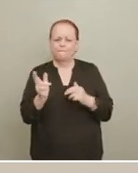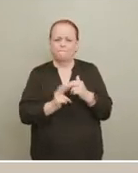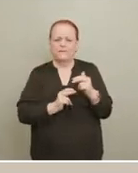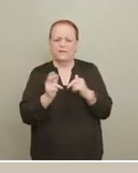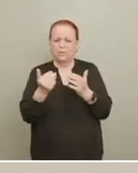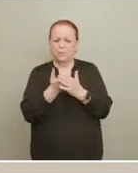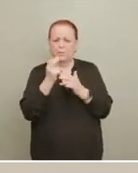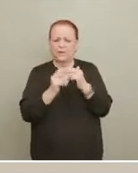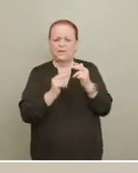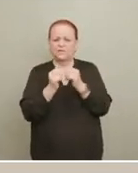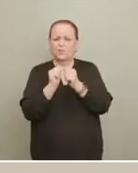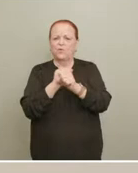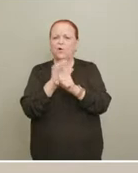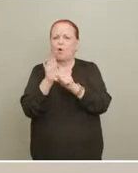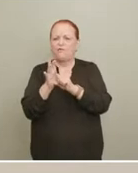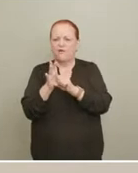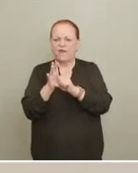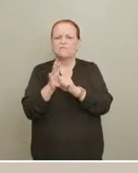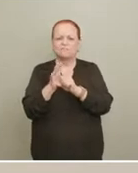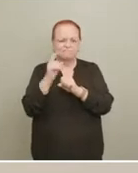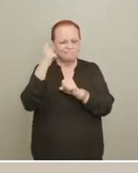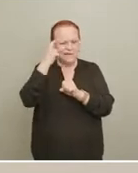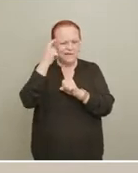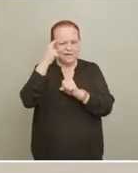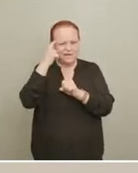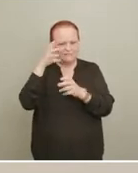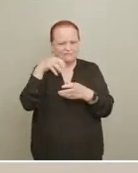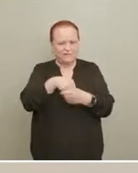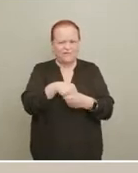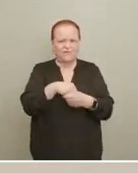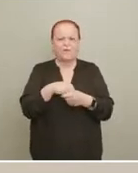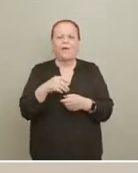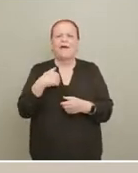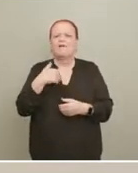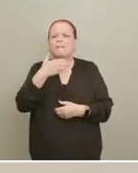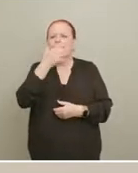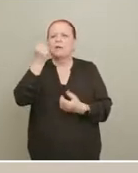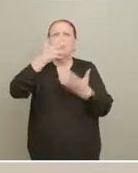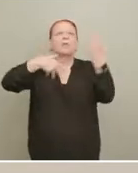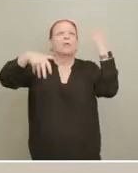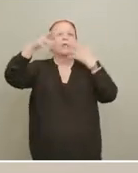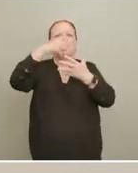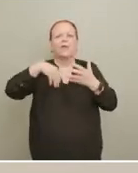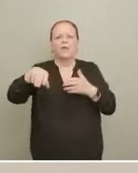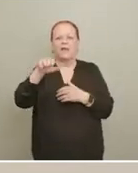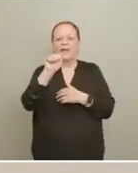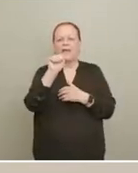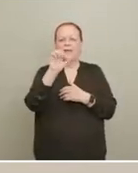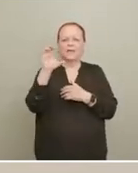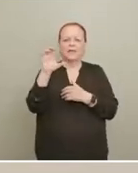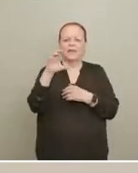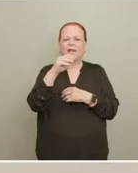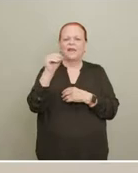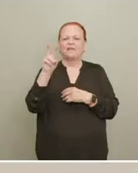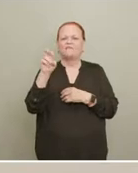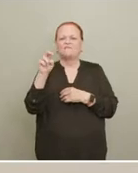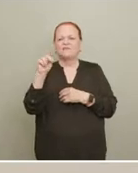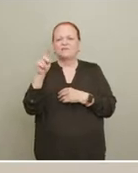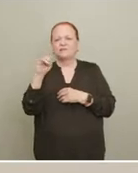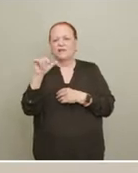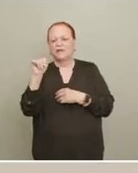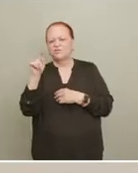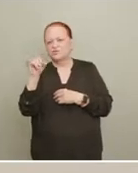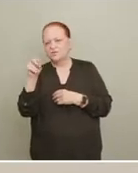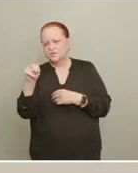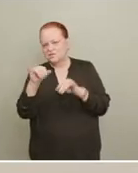mind. The new facilities will have better ventilation systems. The new facilities will anticipate that we might have a surge.